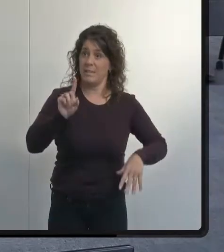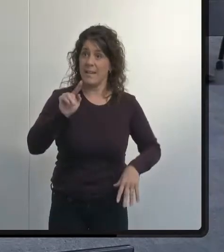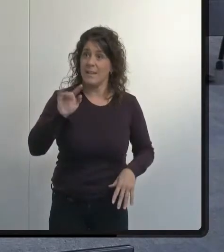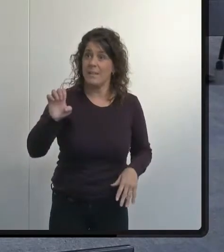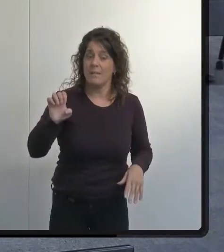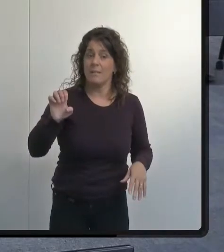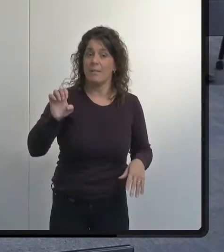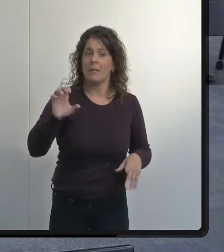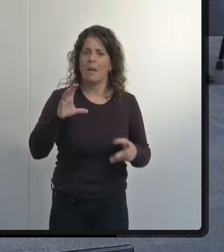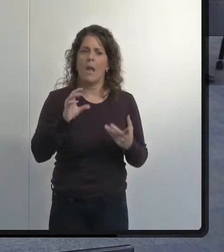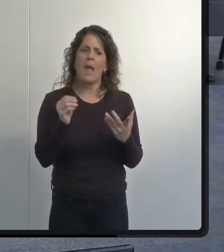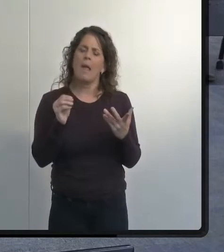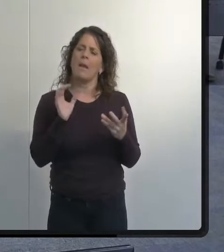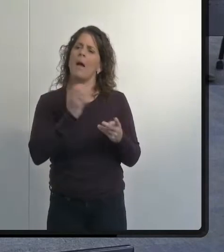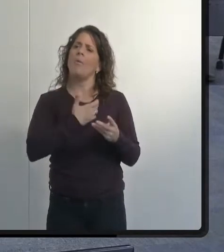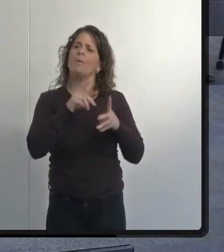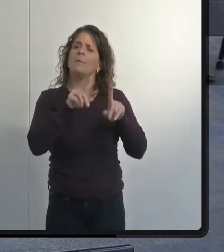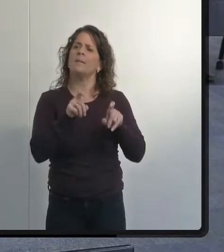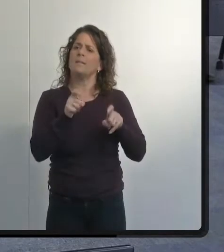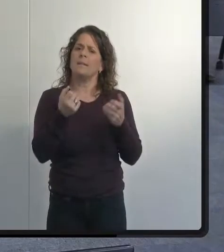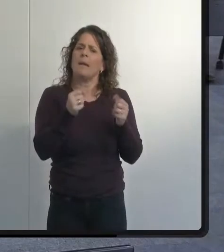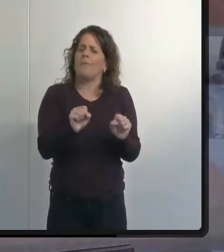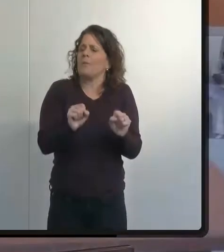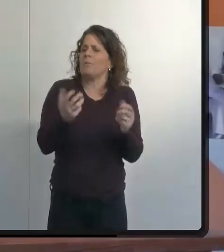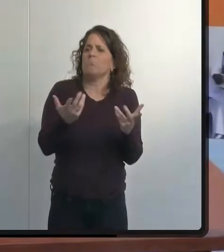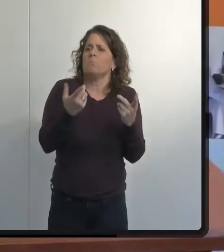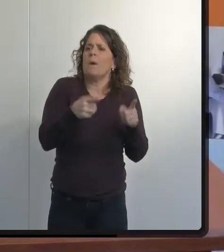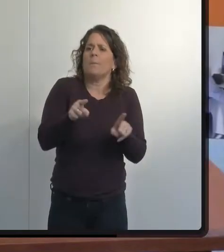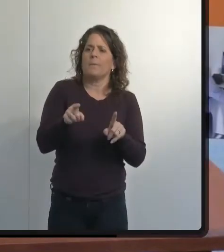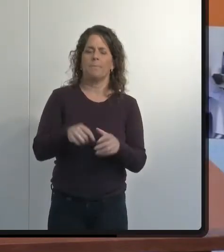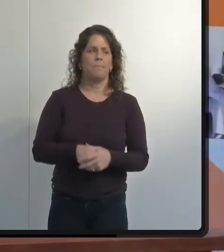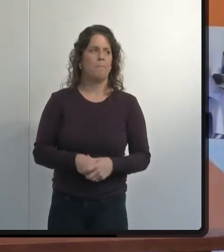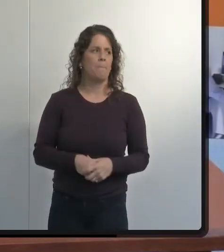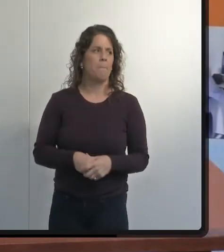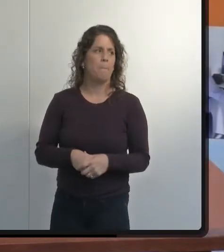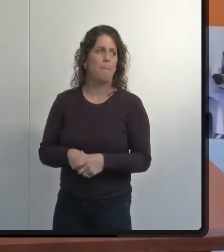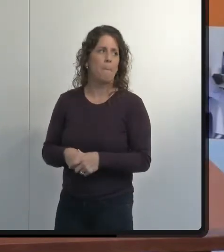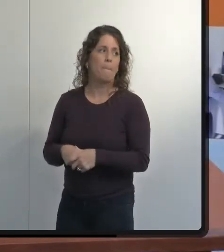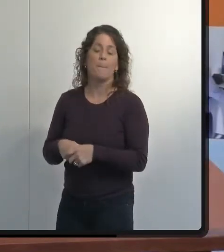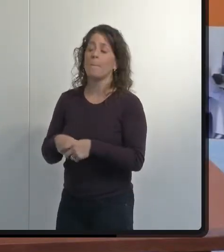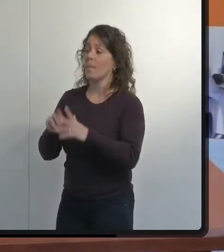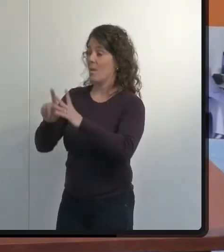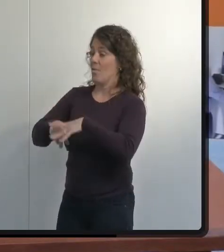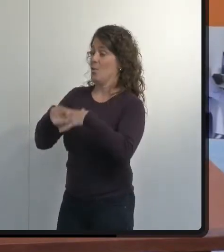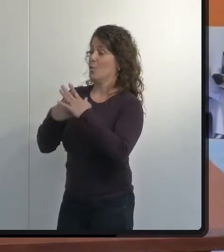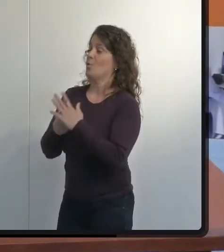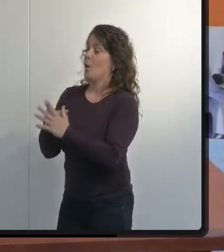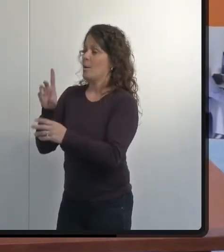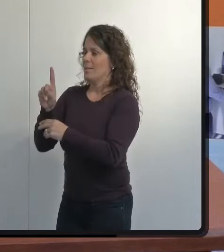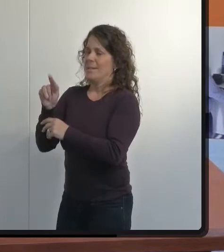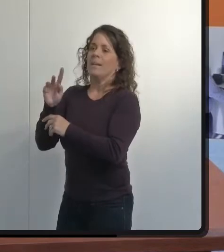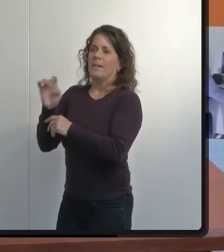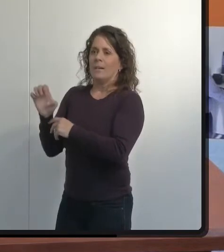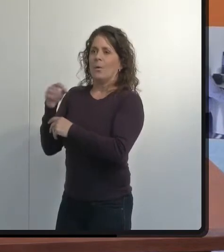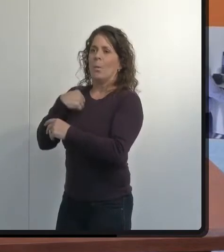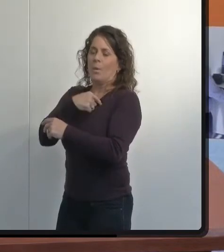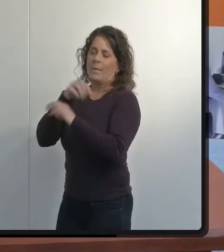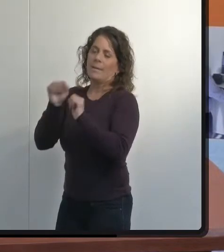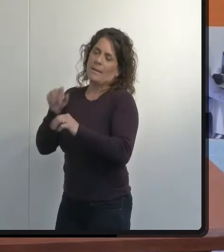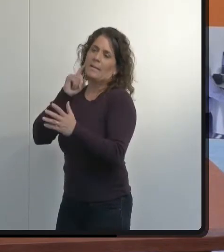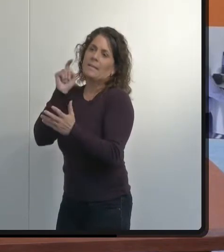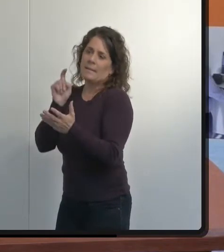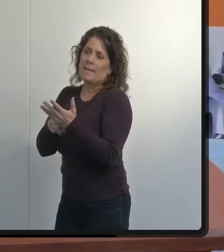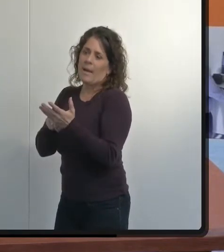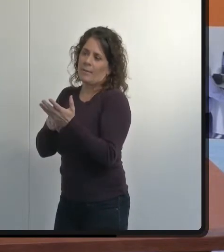testing efforts? What's happening with that? So I know at the start date, we can tell by when